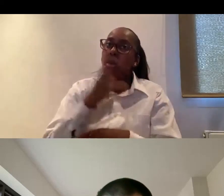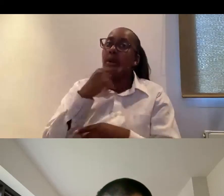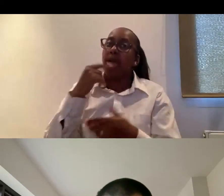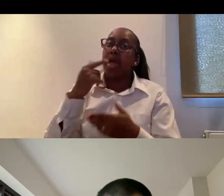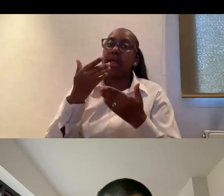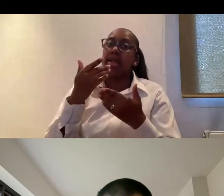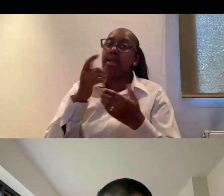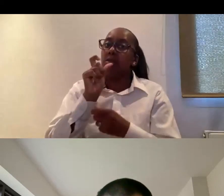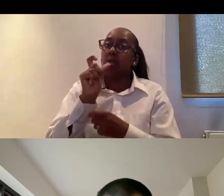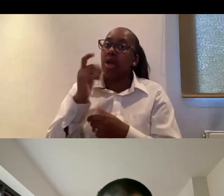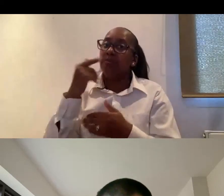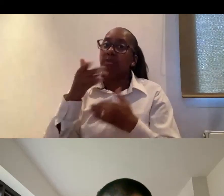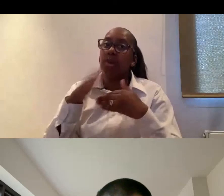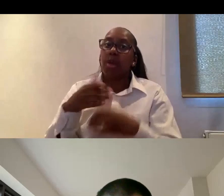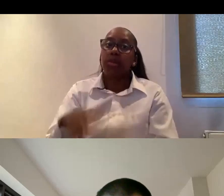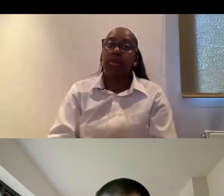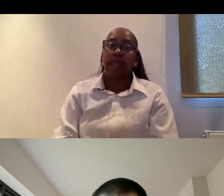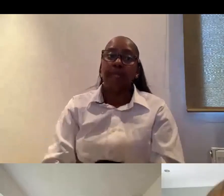before we close?